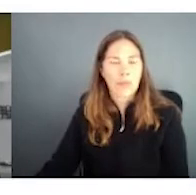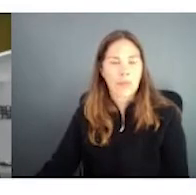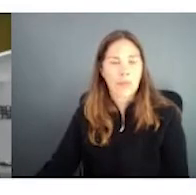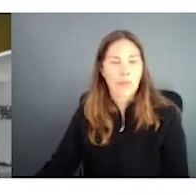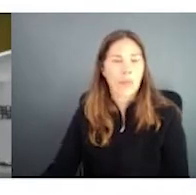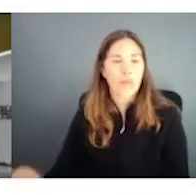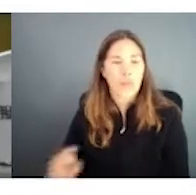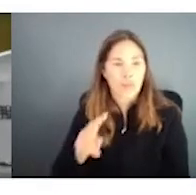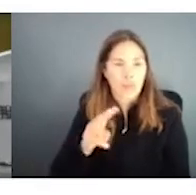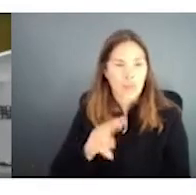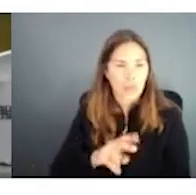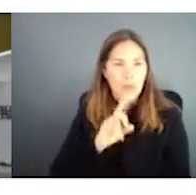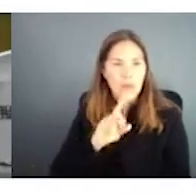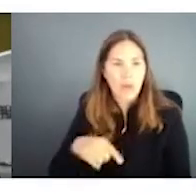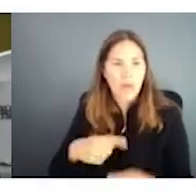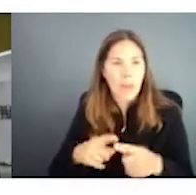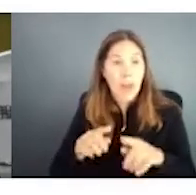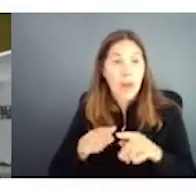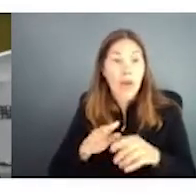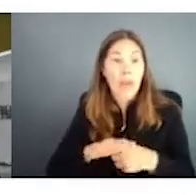POV pandemic videos, yeah.